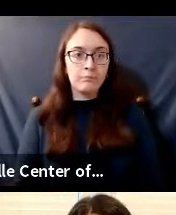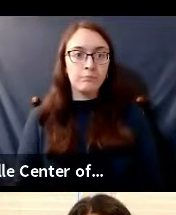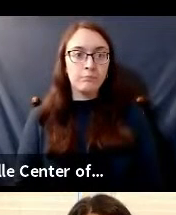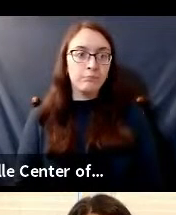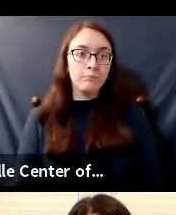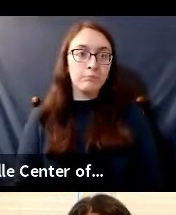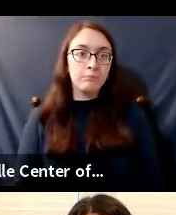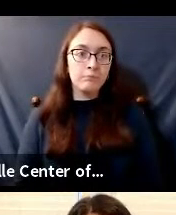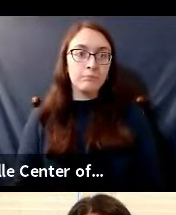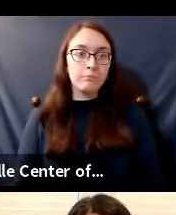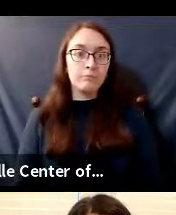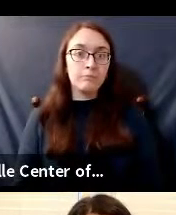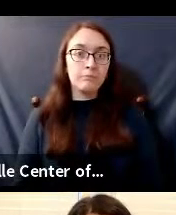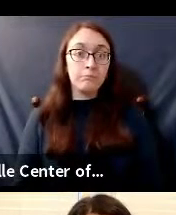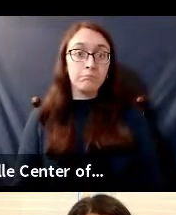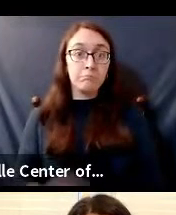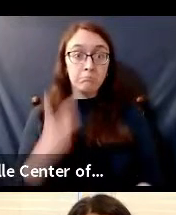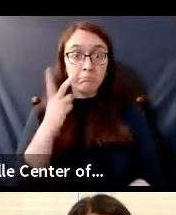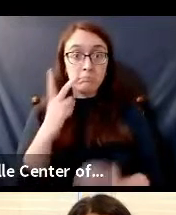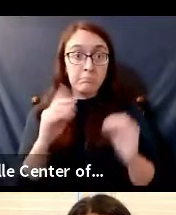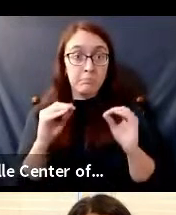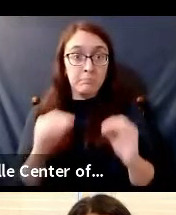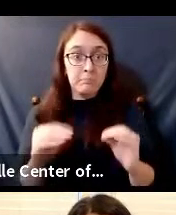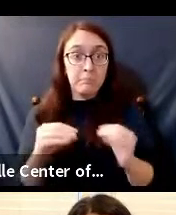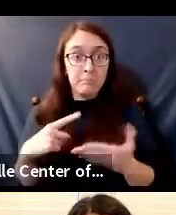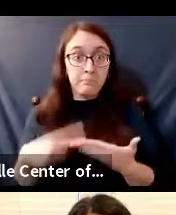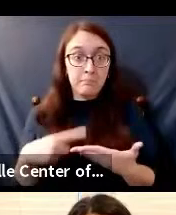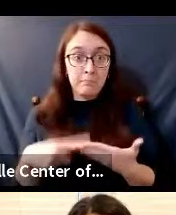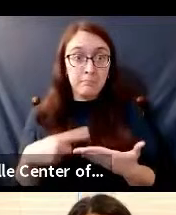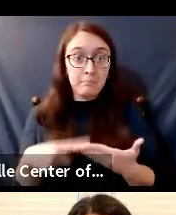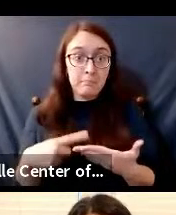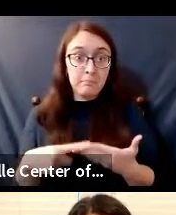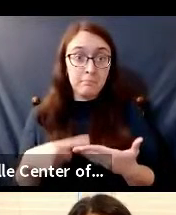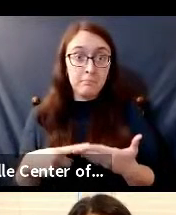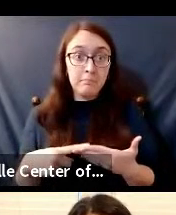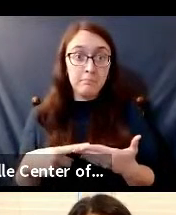Mhm. Hearing no more discussion or thoughts,